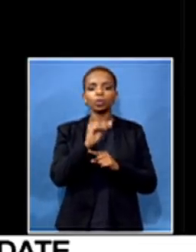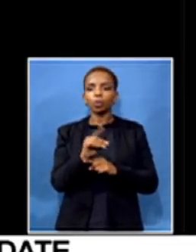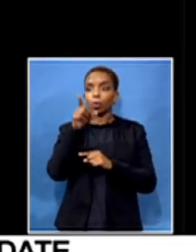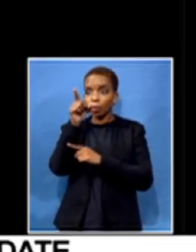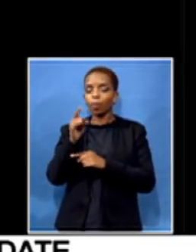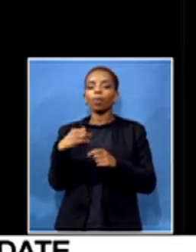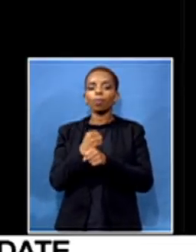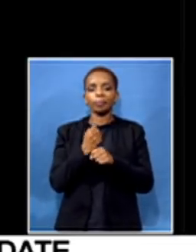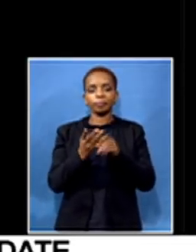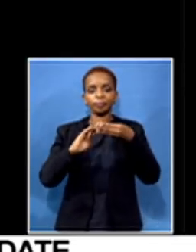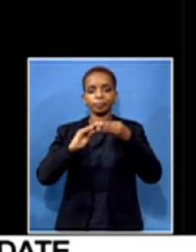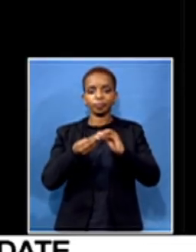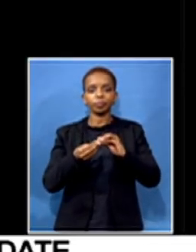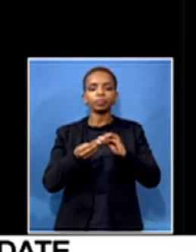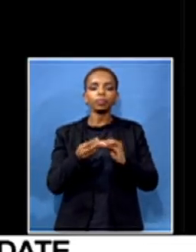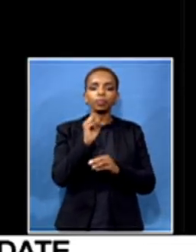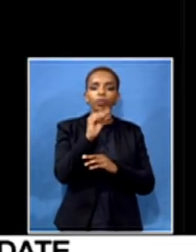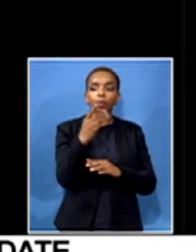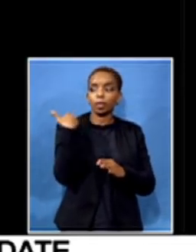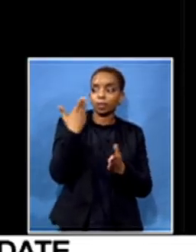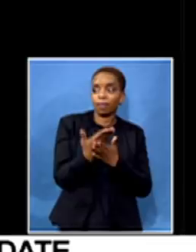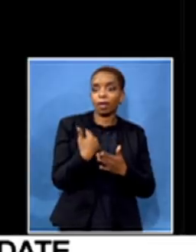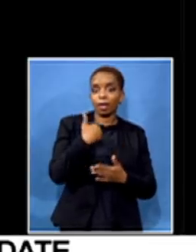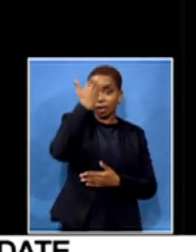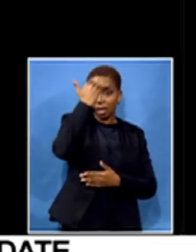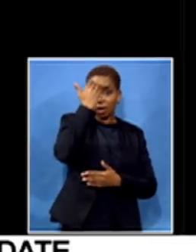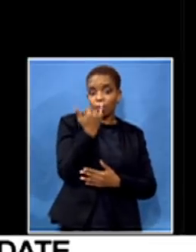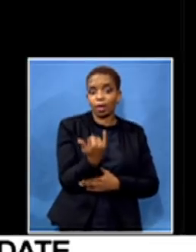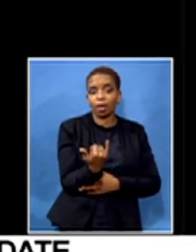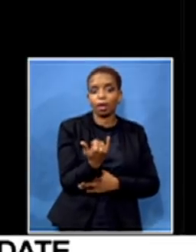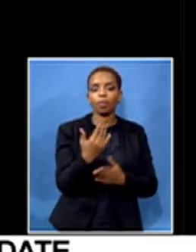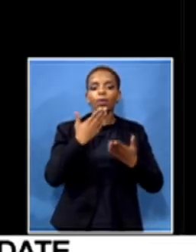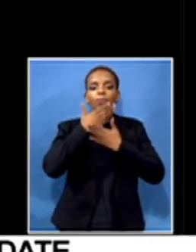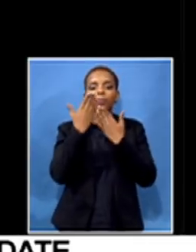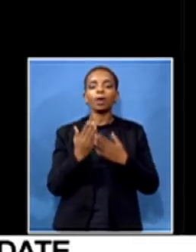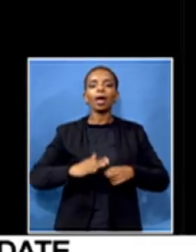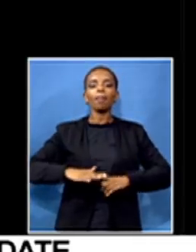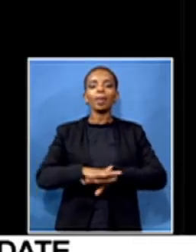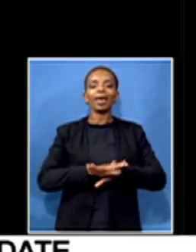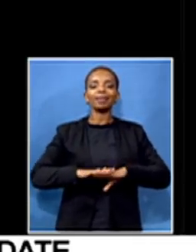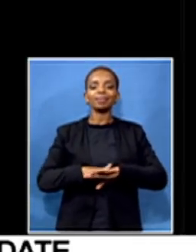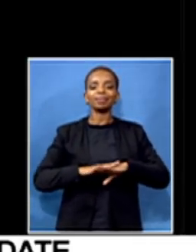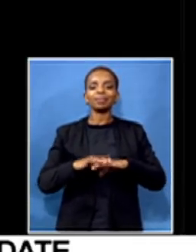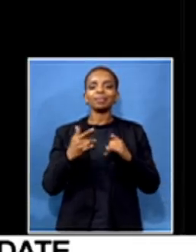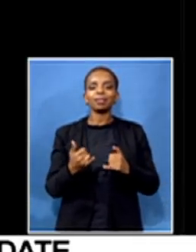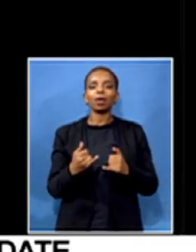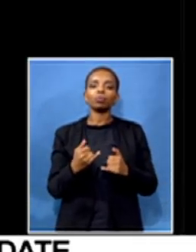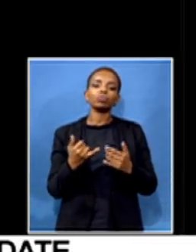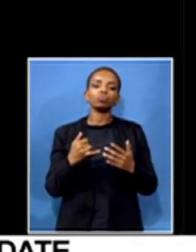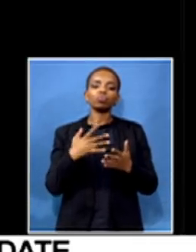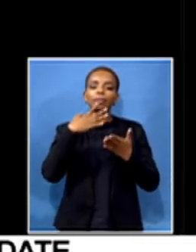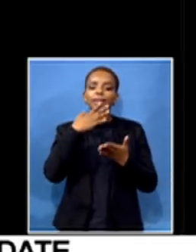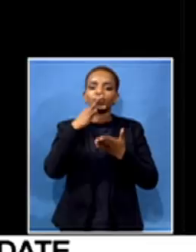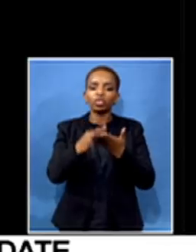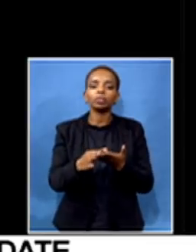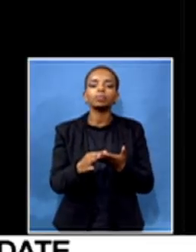that, and so as far as I would be concerned, there is no basis to even suggest that there's any